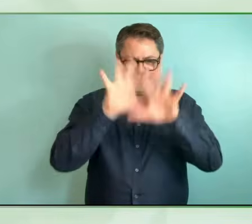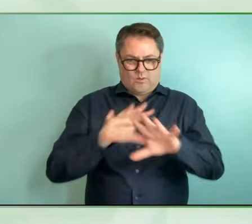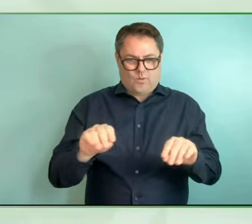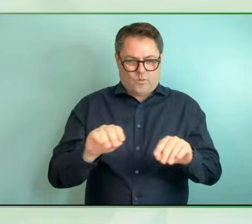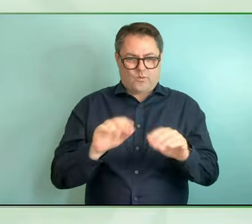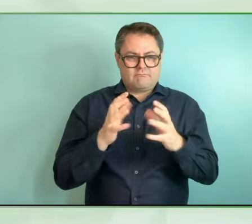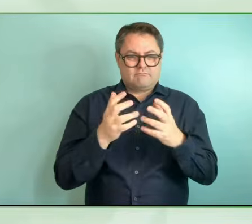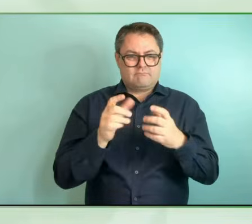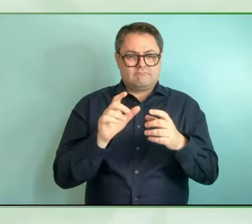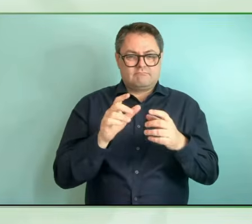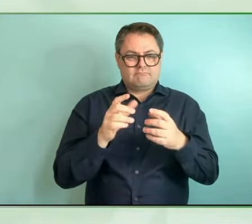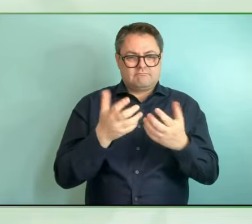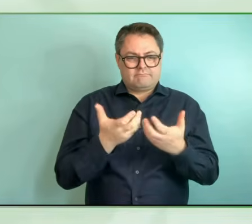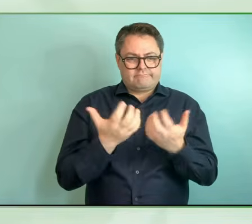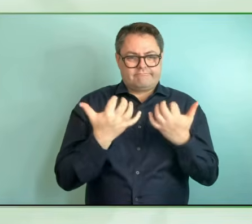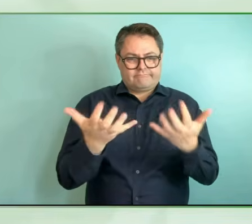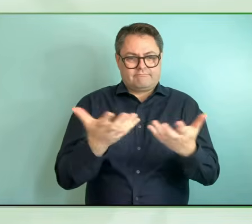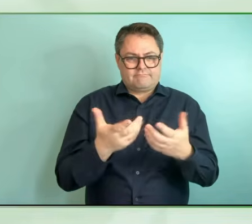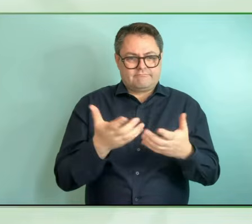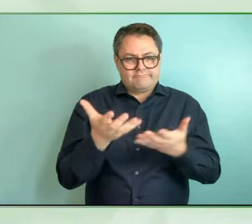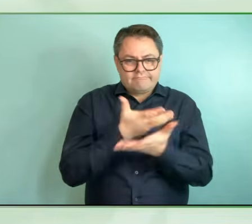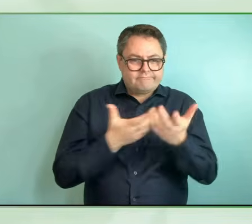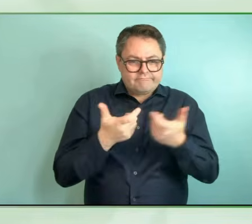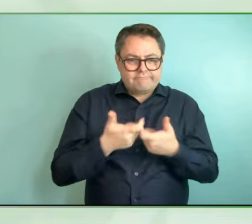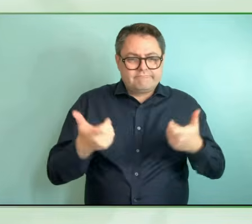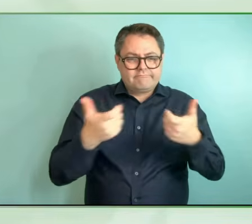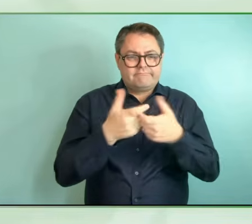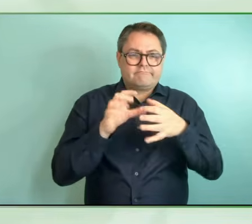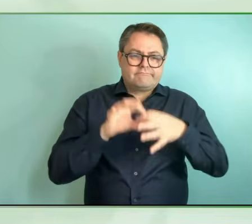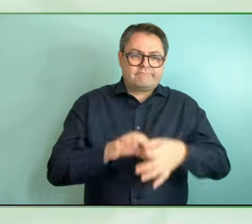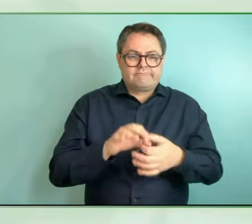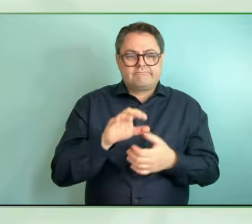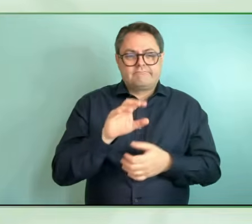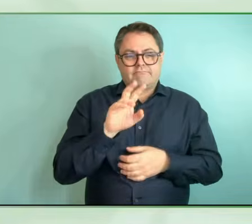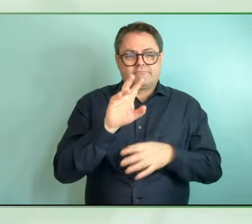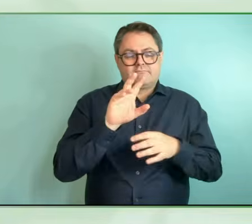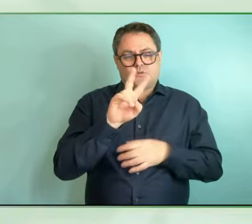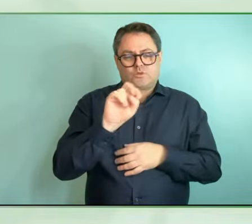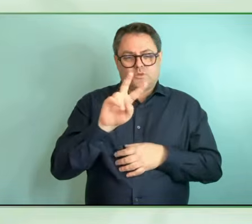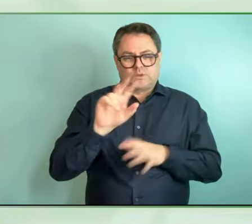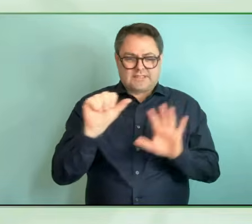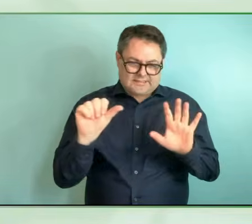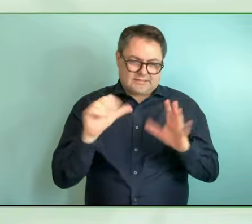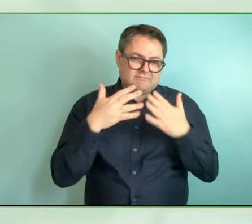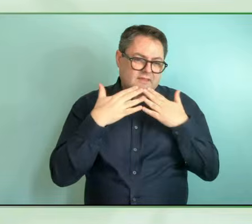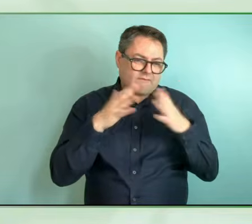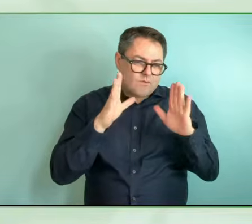on accessibility, ICT, and crisis response. Thank you for listening.